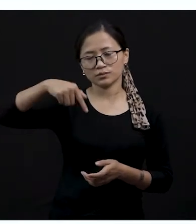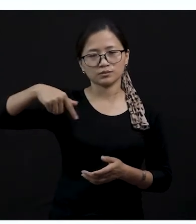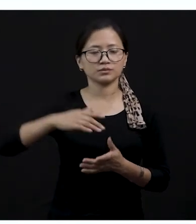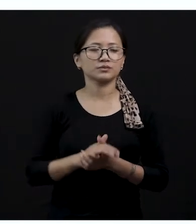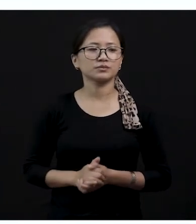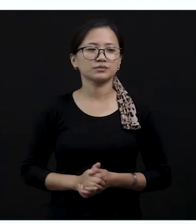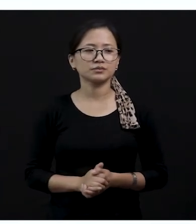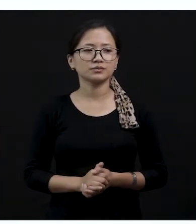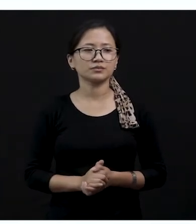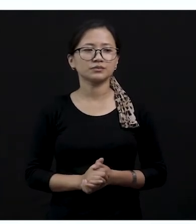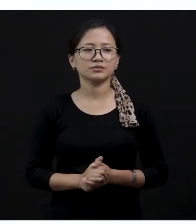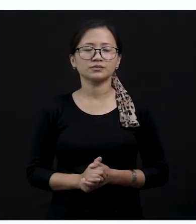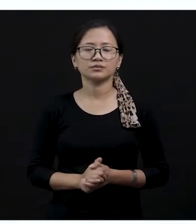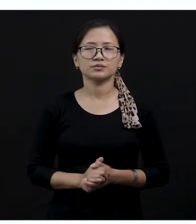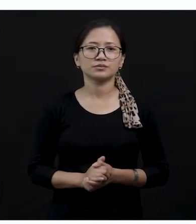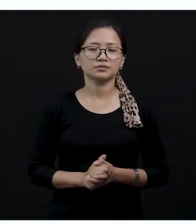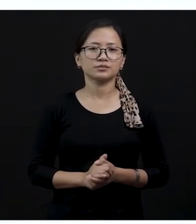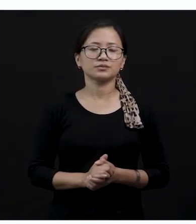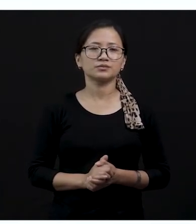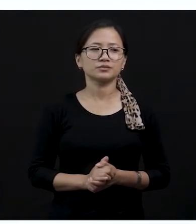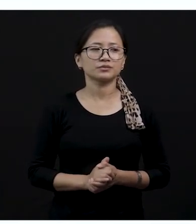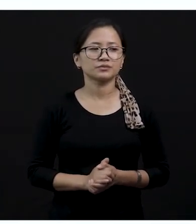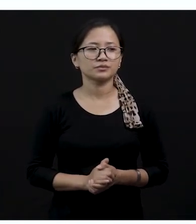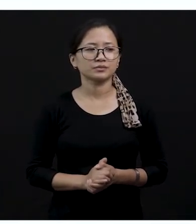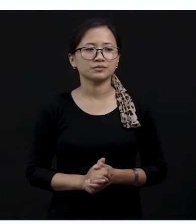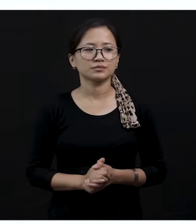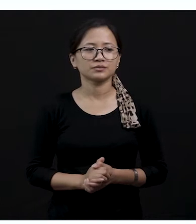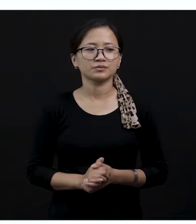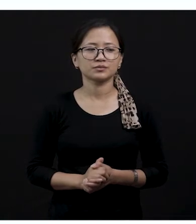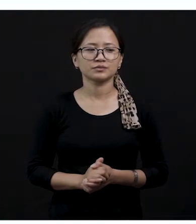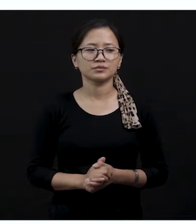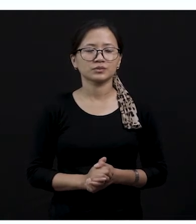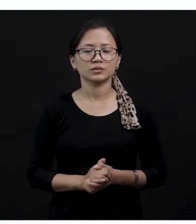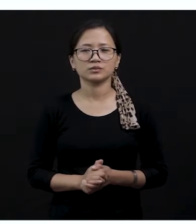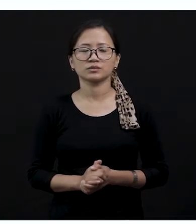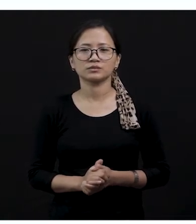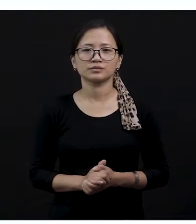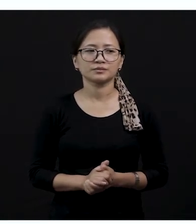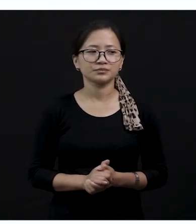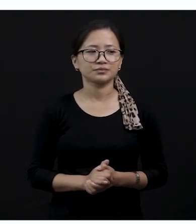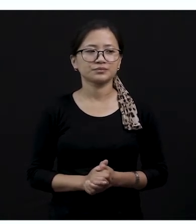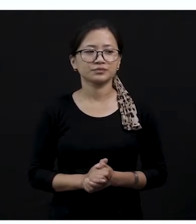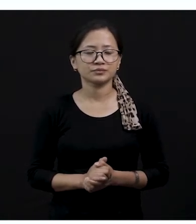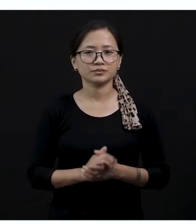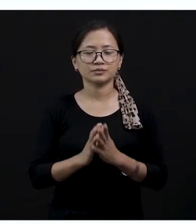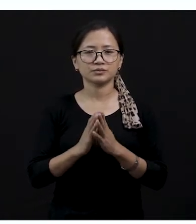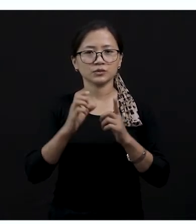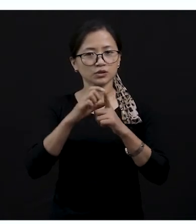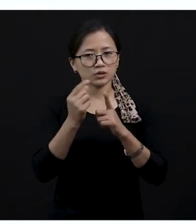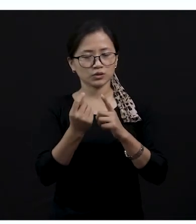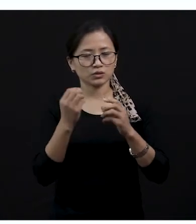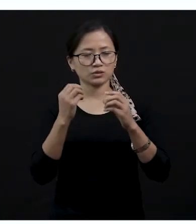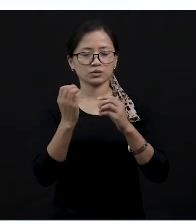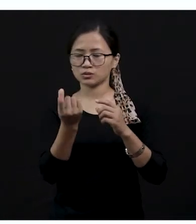aquatic plant, okay? The plant that grows in the water, okay? So those are known as duckweed. The next is doubled